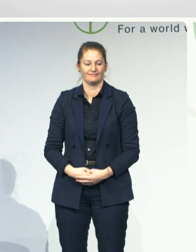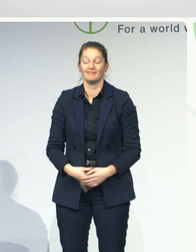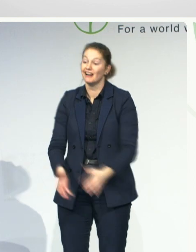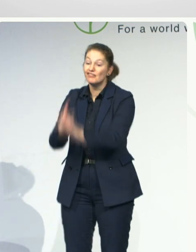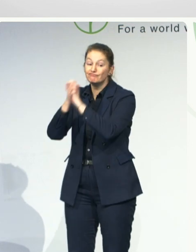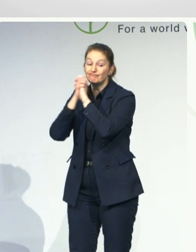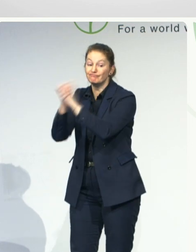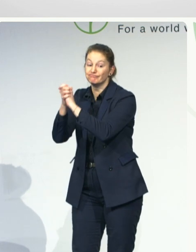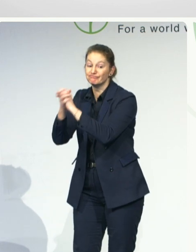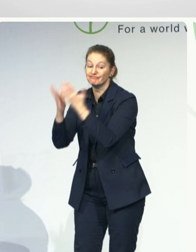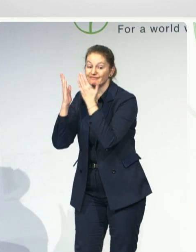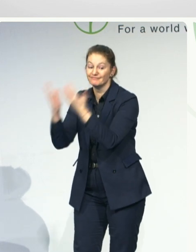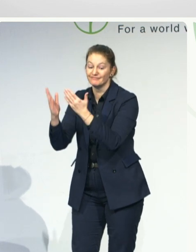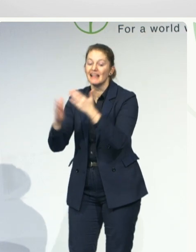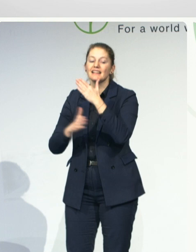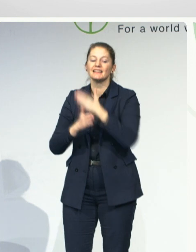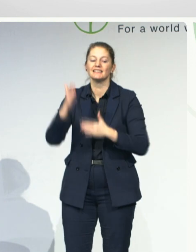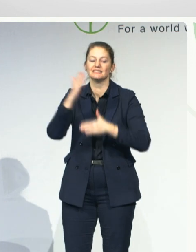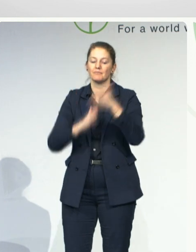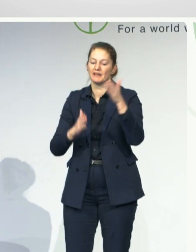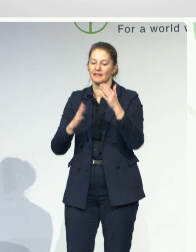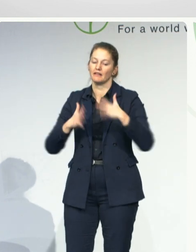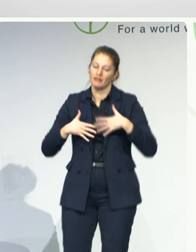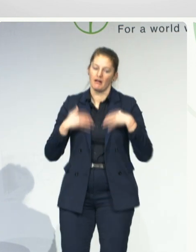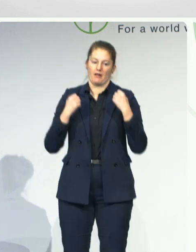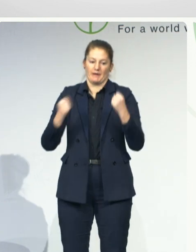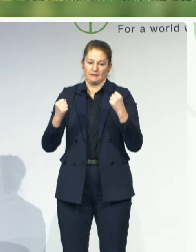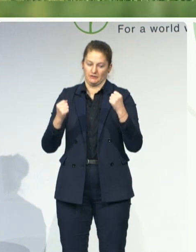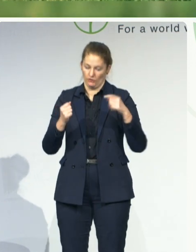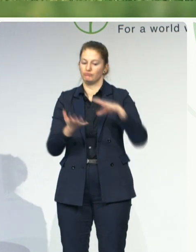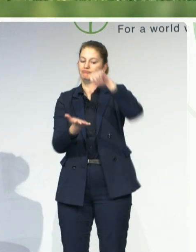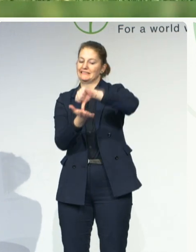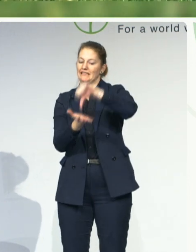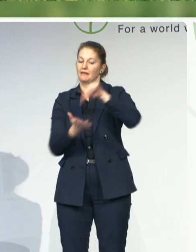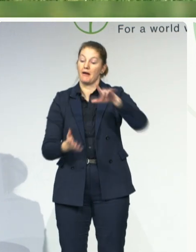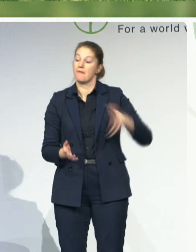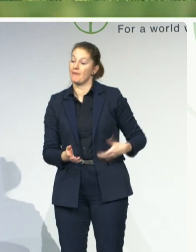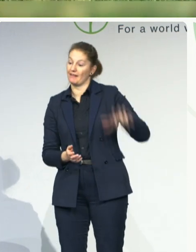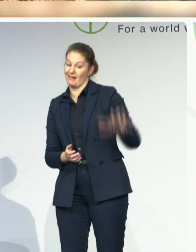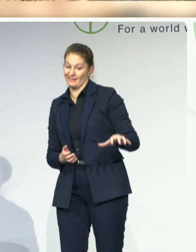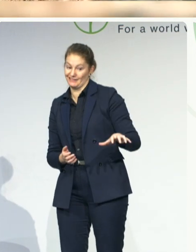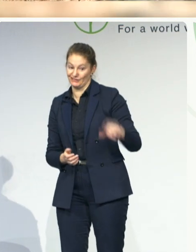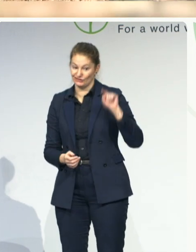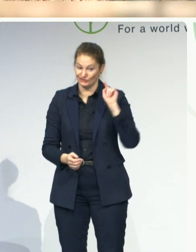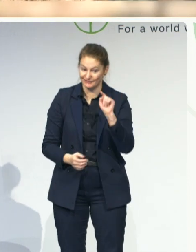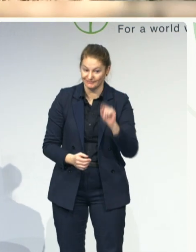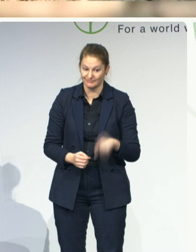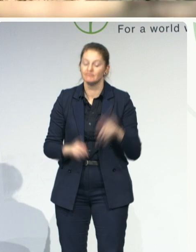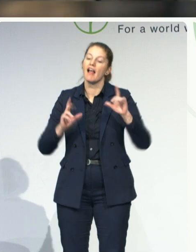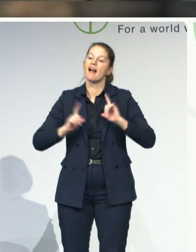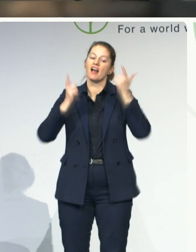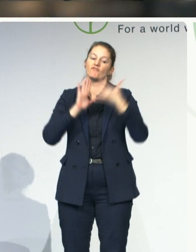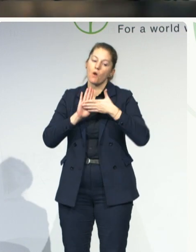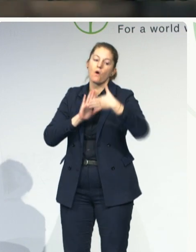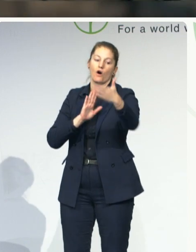Congratulations to the Disabled Rehabilitation and Research Association from Bangladesh. The Learn for Life program offers a holistic model